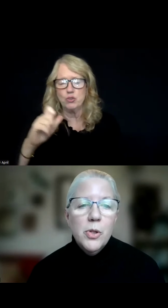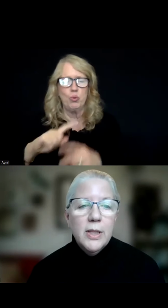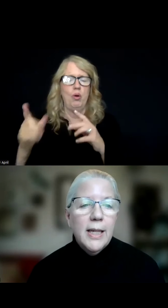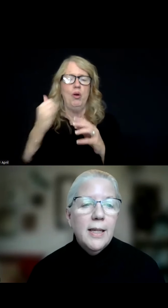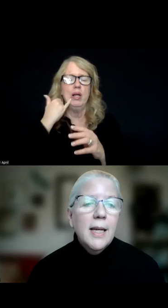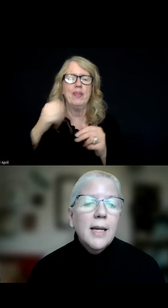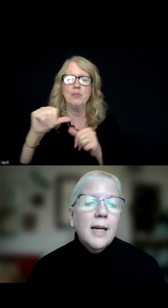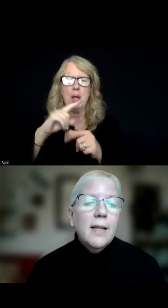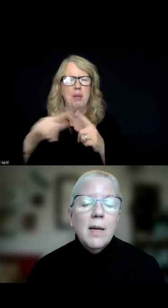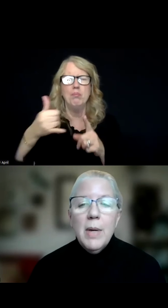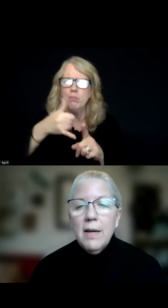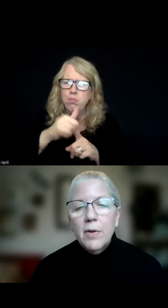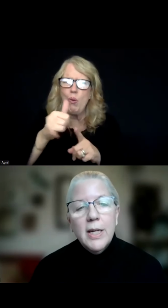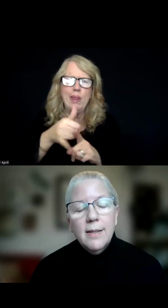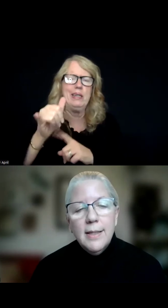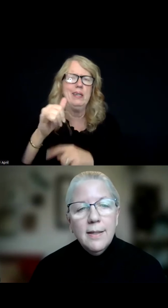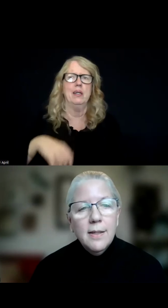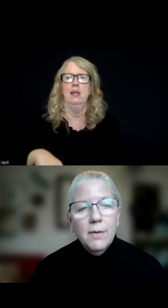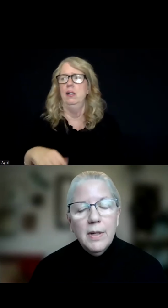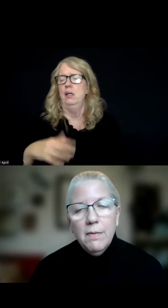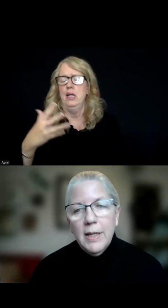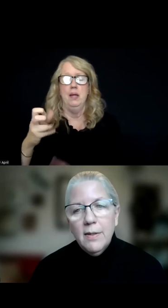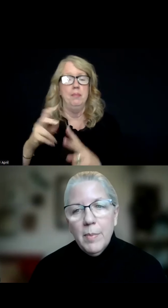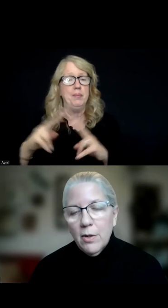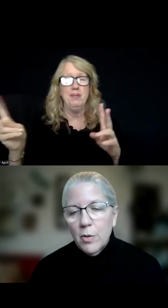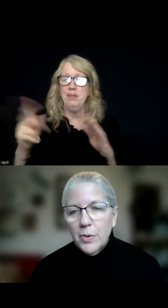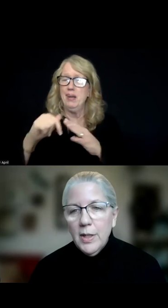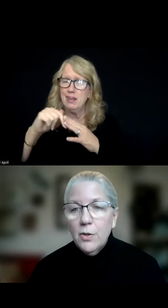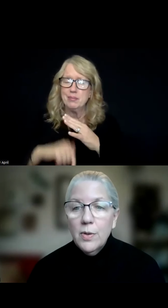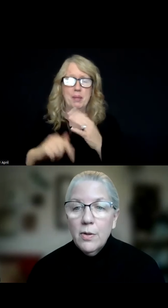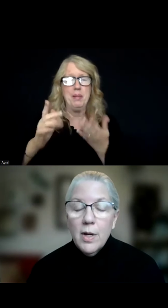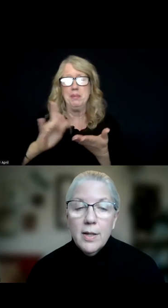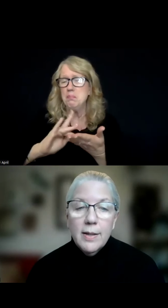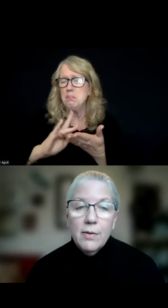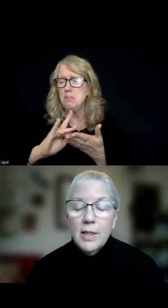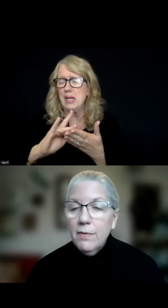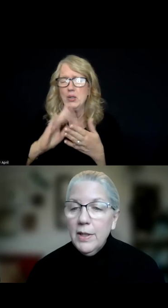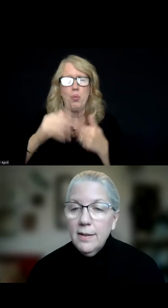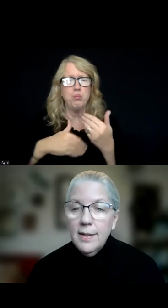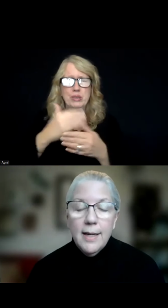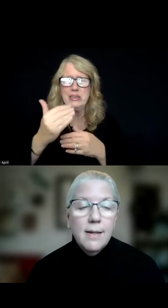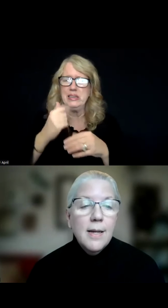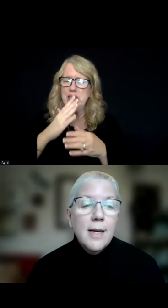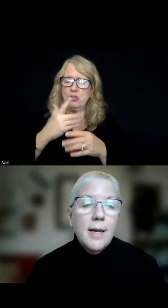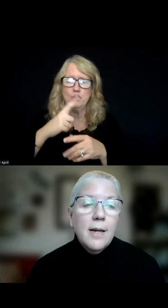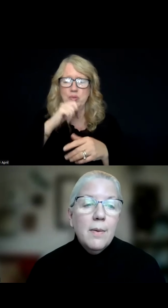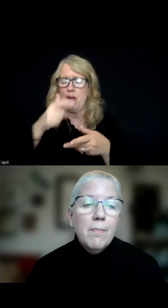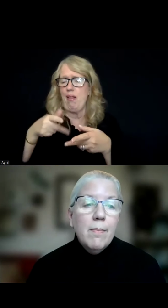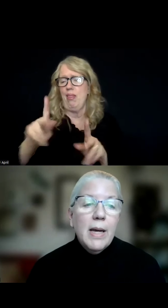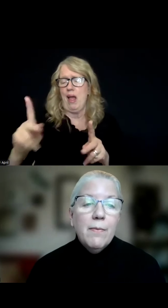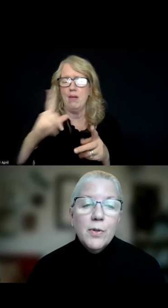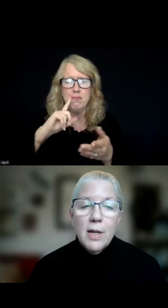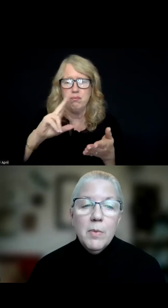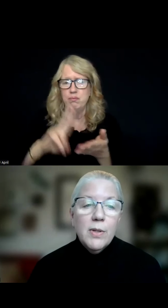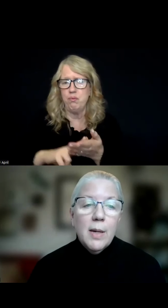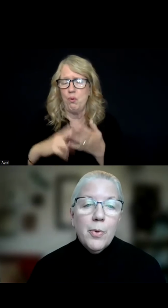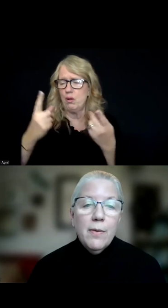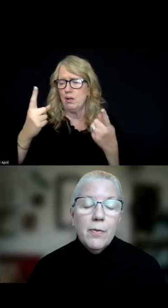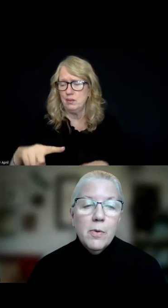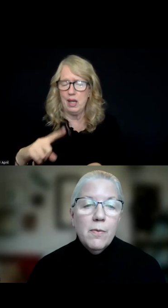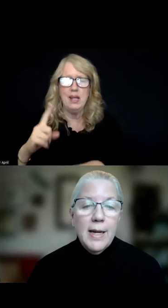and bullying. They may have very extensive and invasive medical procedures and are not allowed to give consent. And for some,